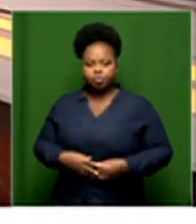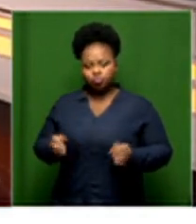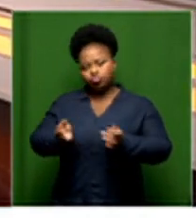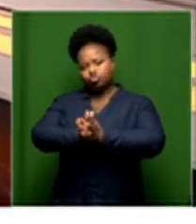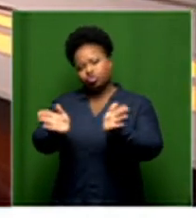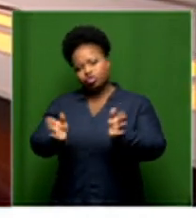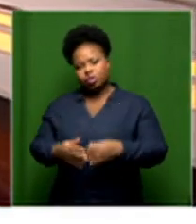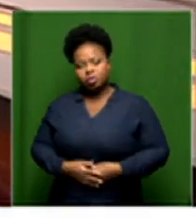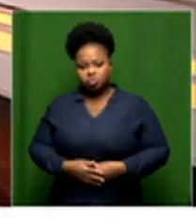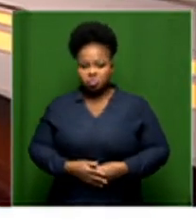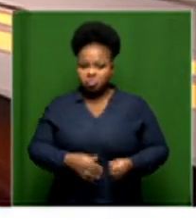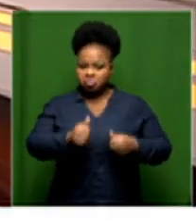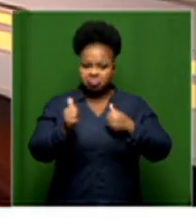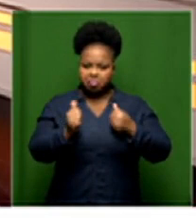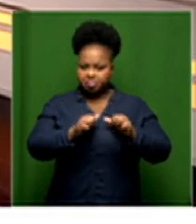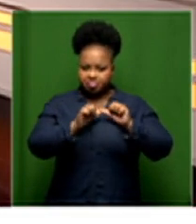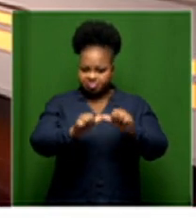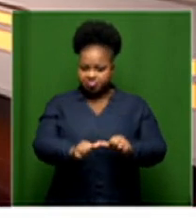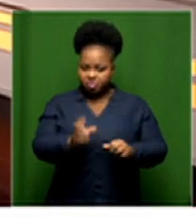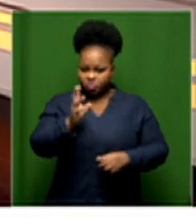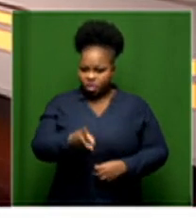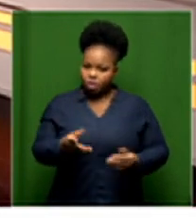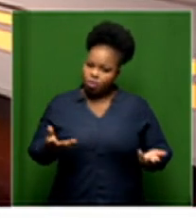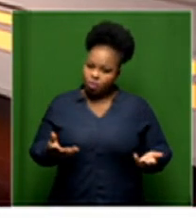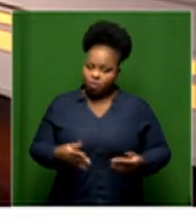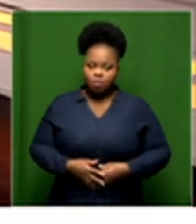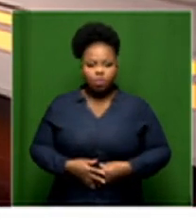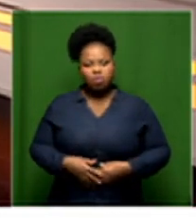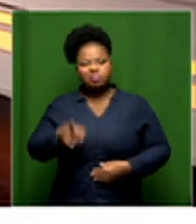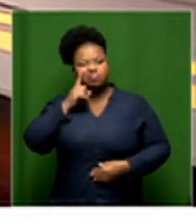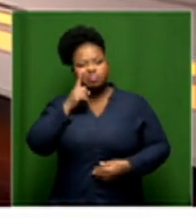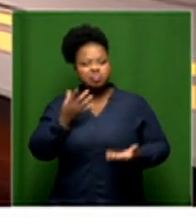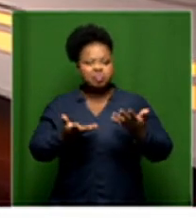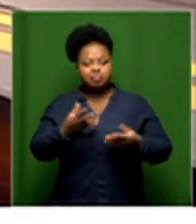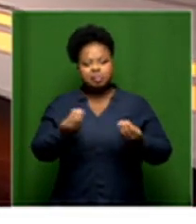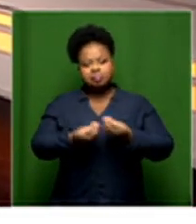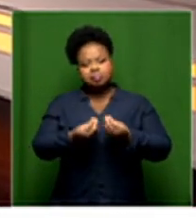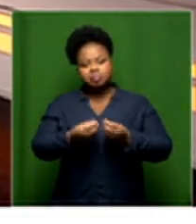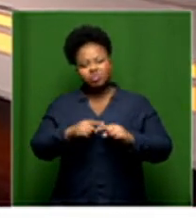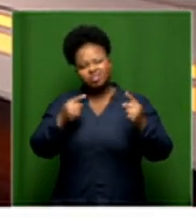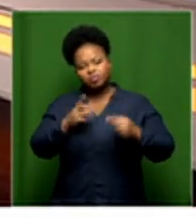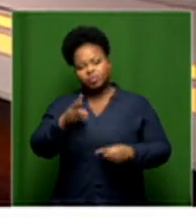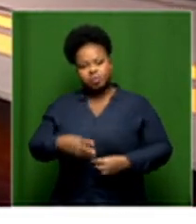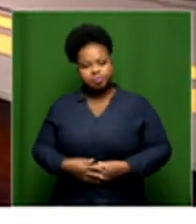that what you will be sticking to in the years to come, or are you looking at changing